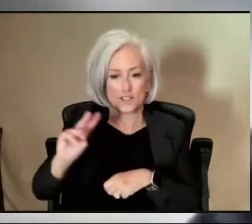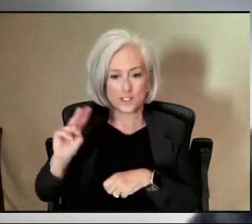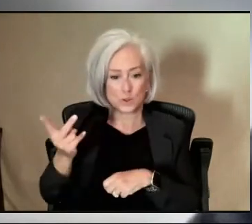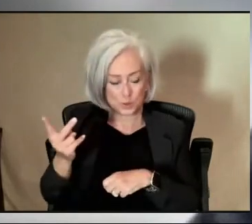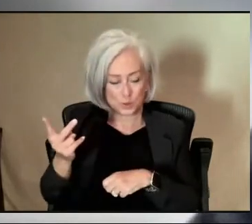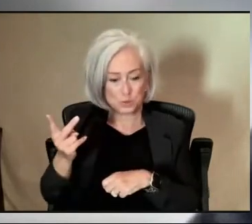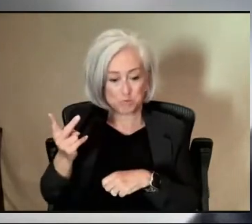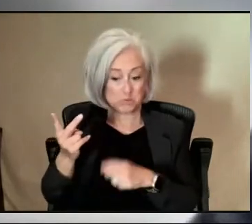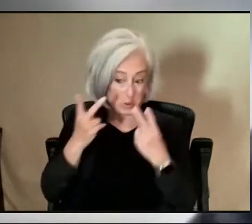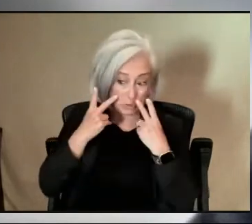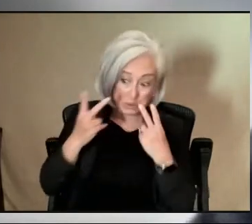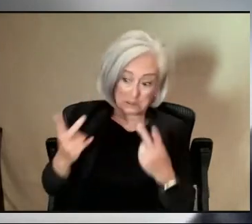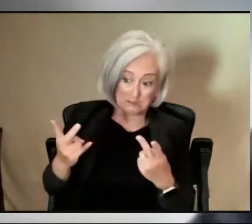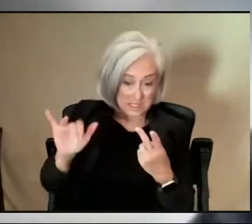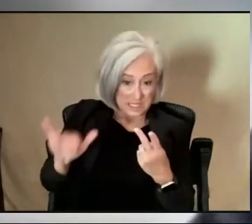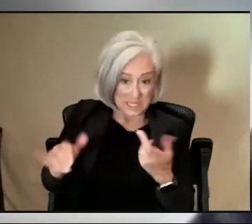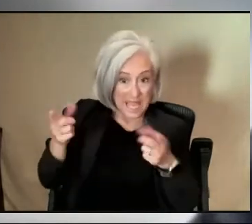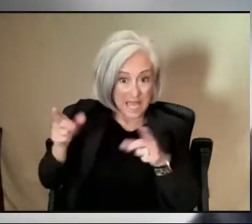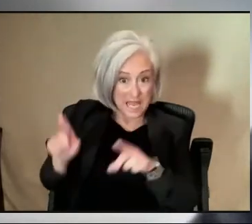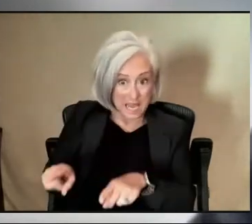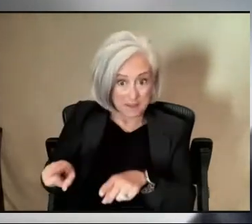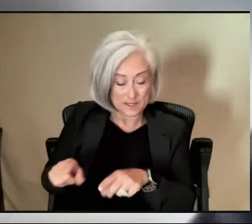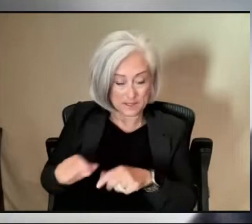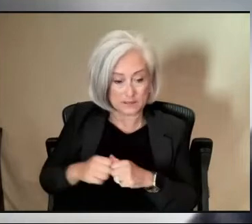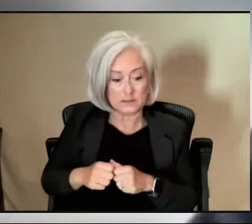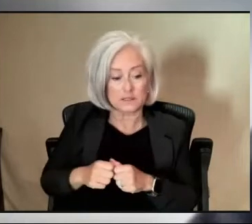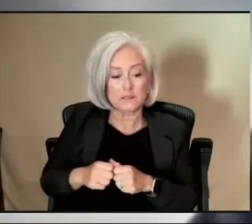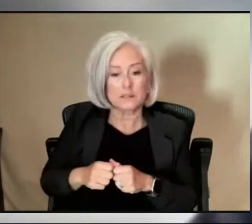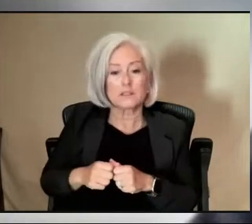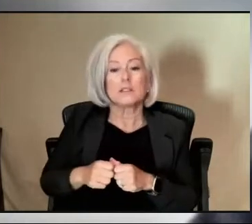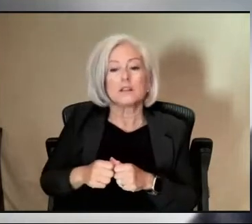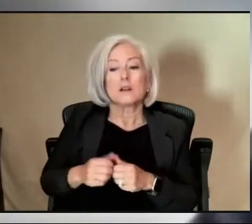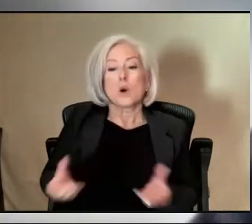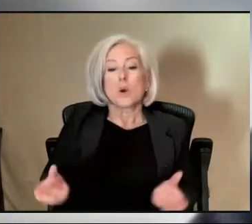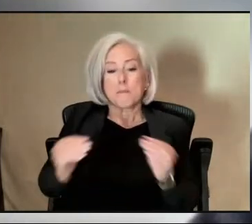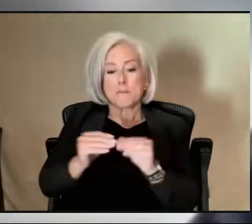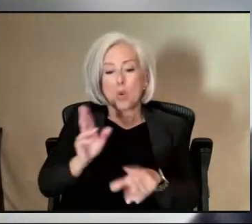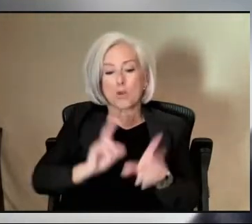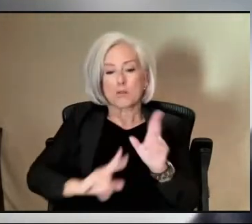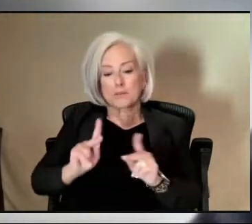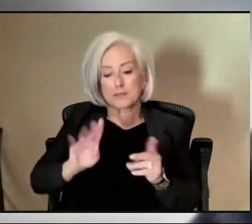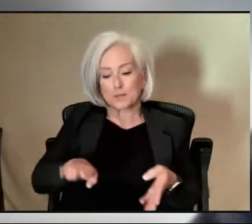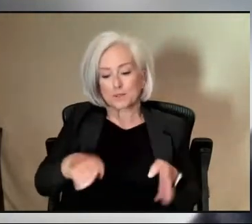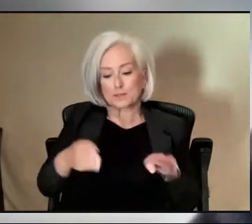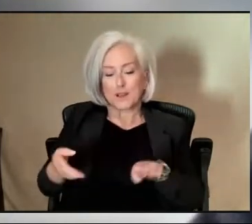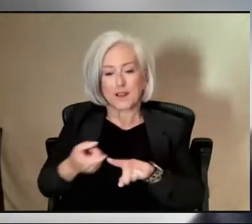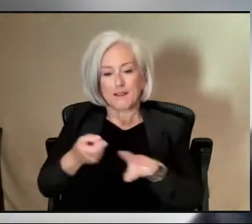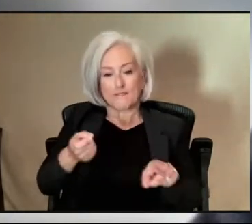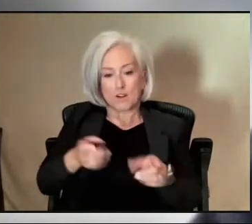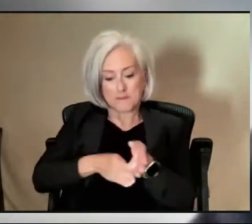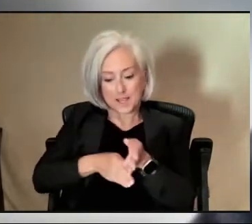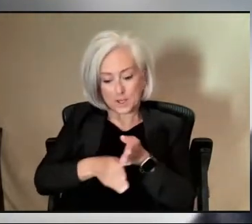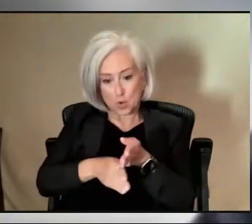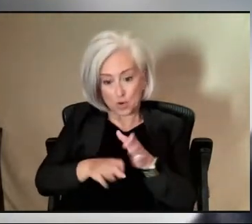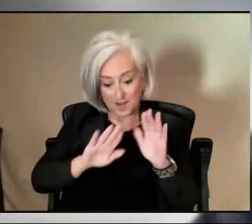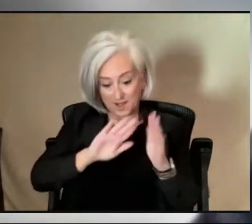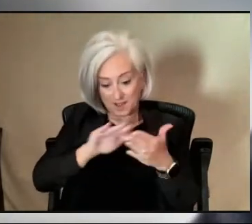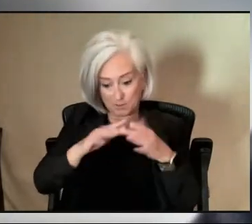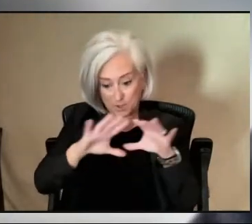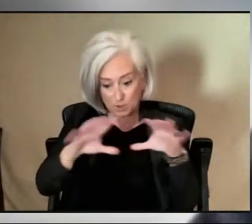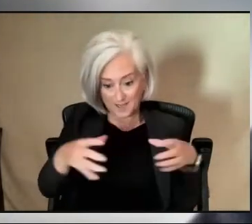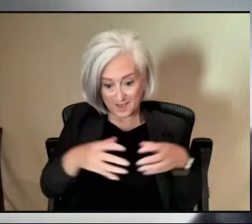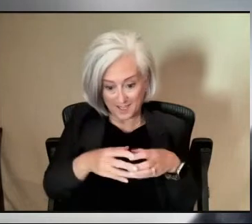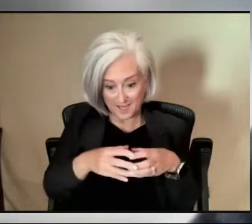during this pandemic, of a higher death rate in our minority communities than in our majority